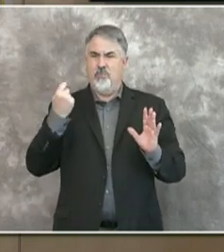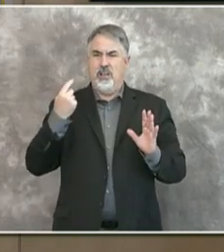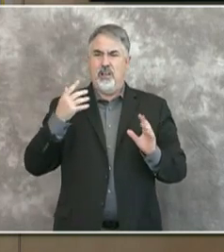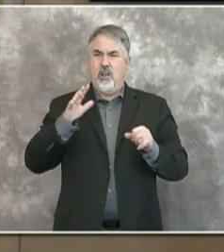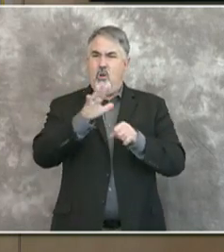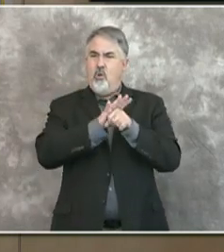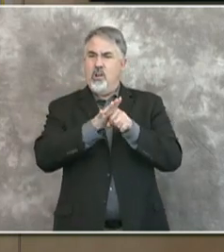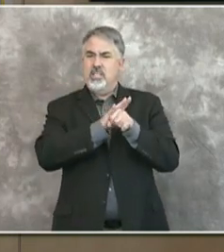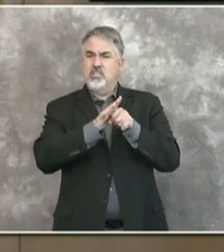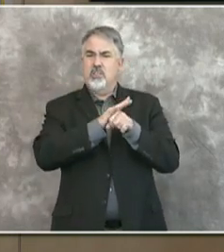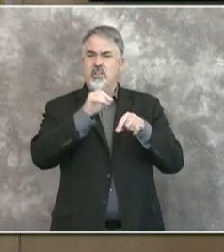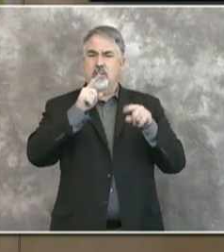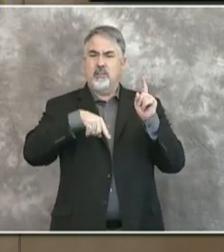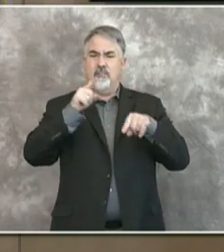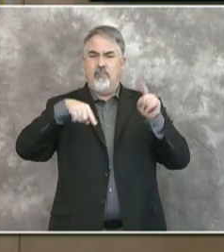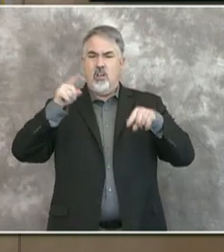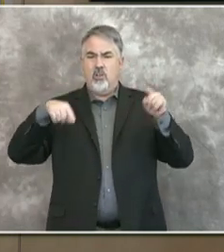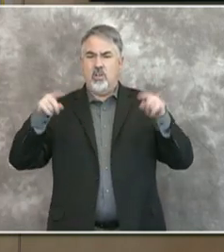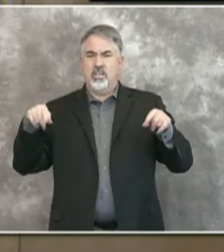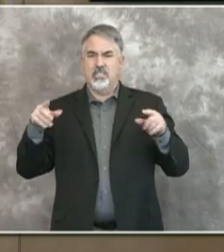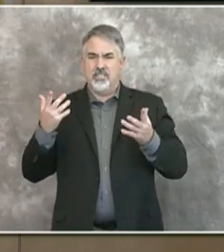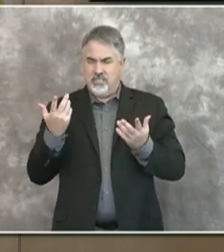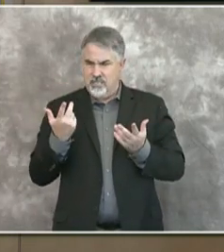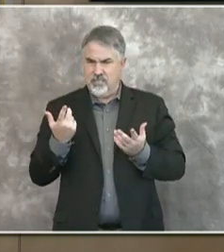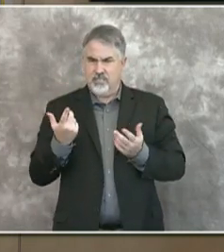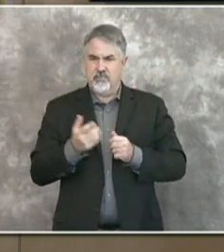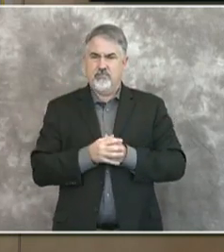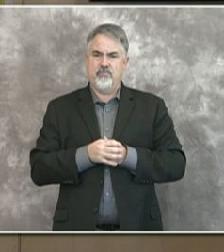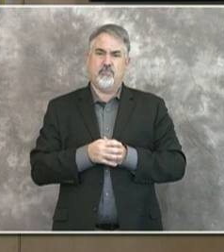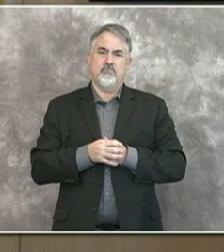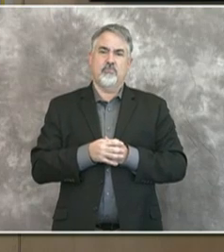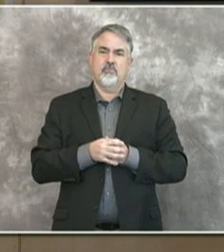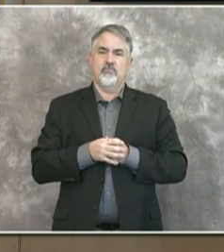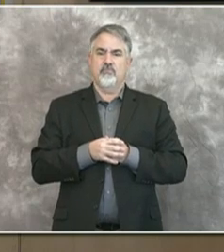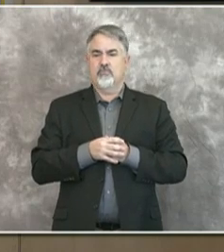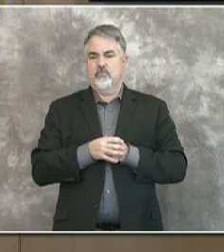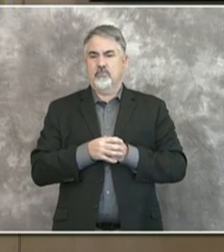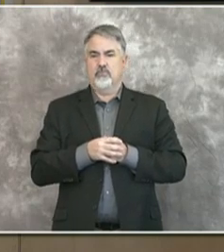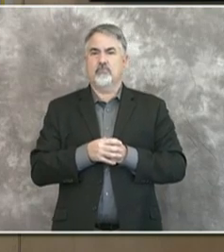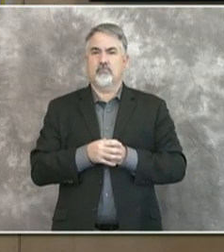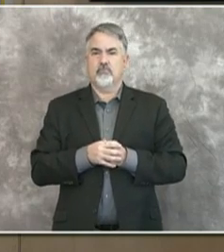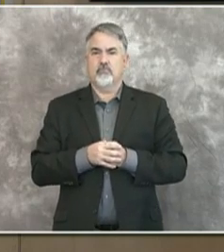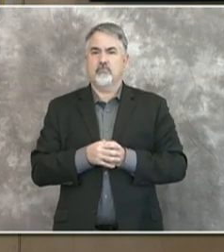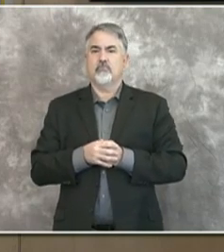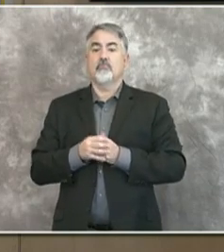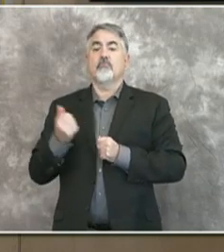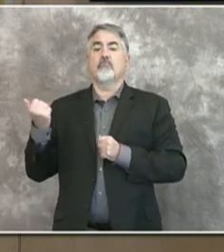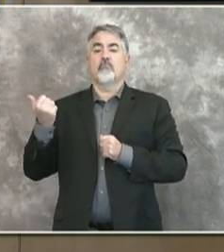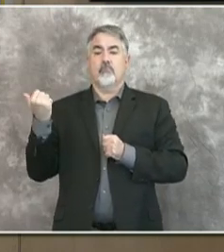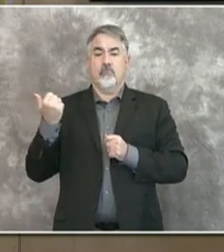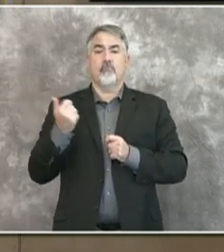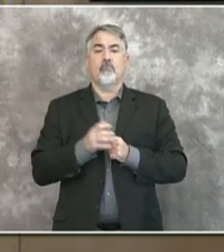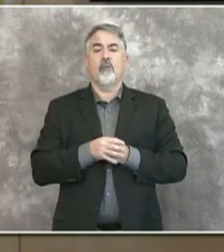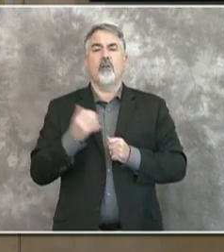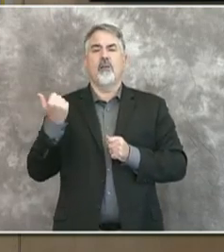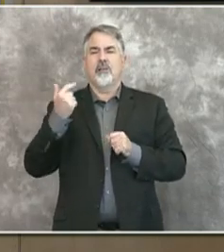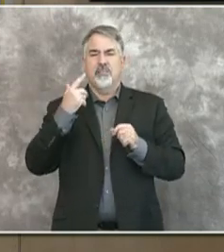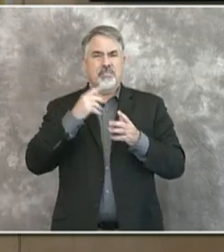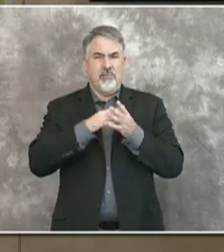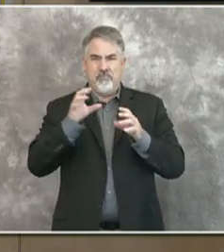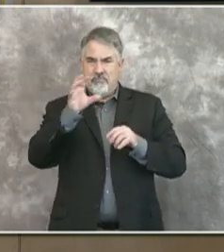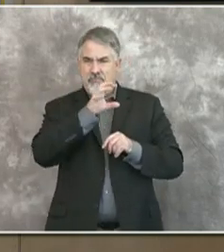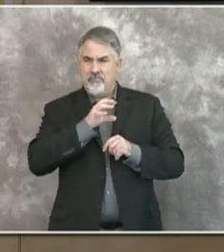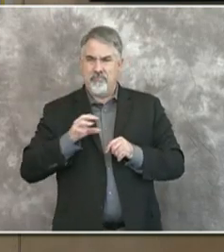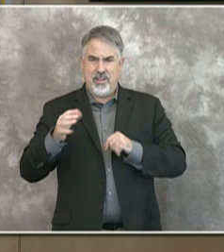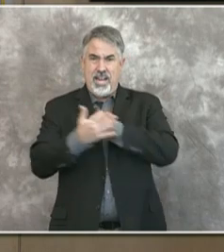a mechanism that the state put in place where counties could move faster than the entire state of California. San Diego County does